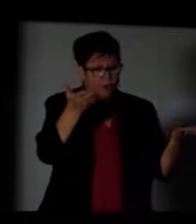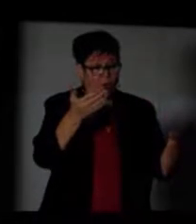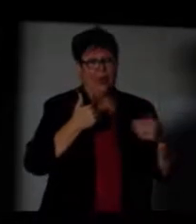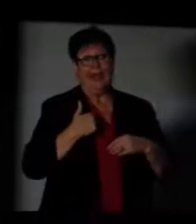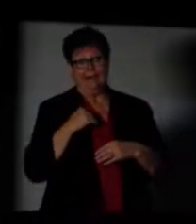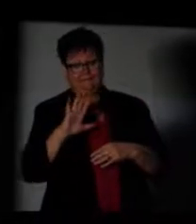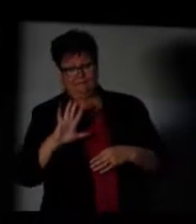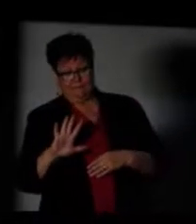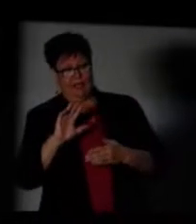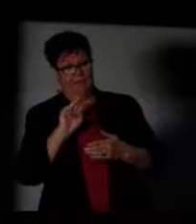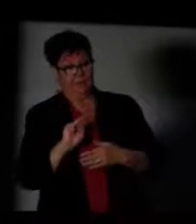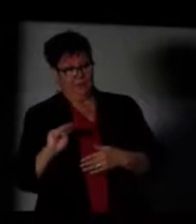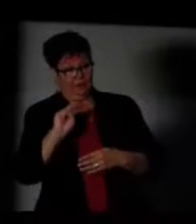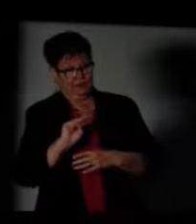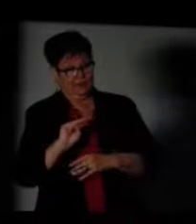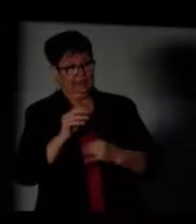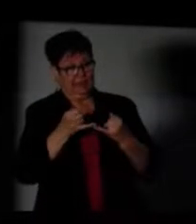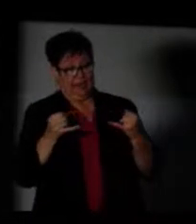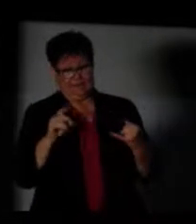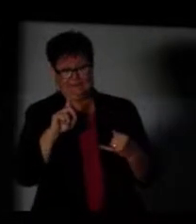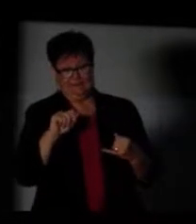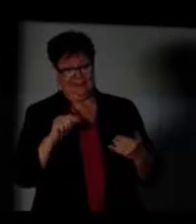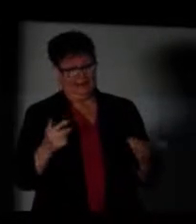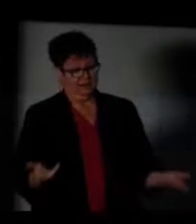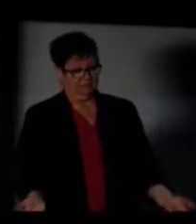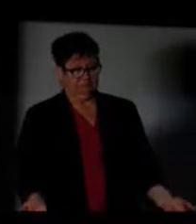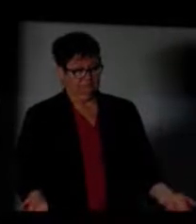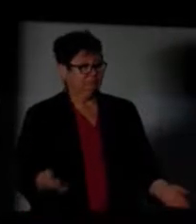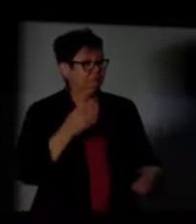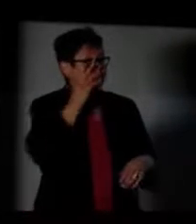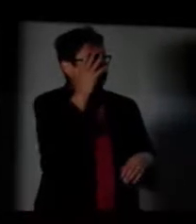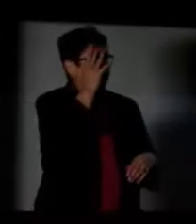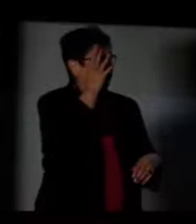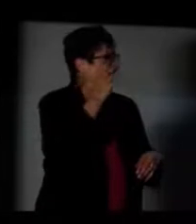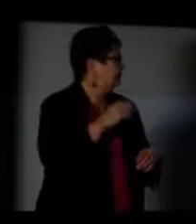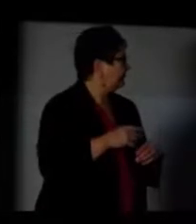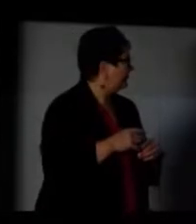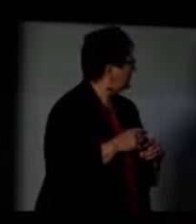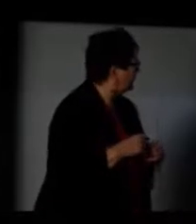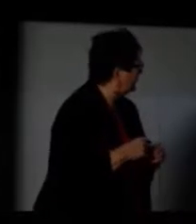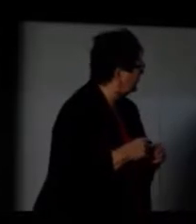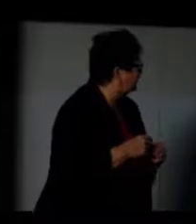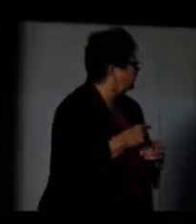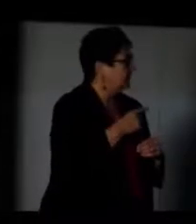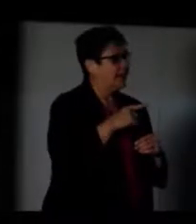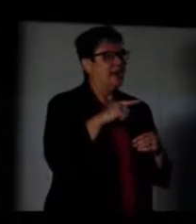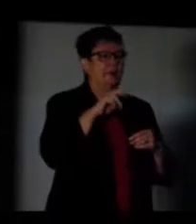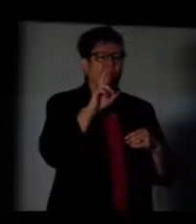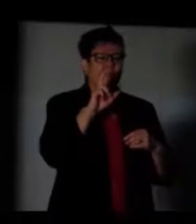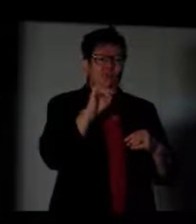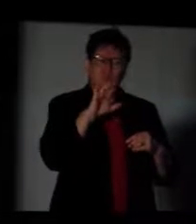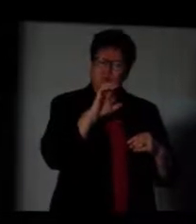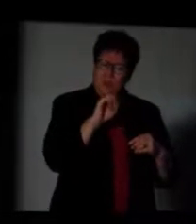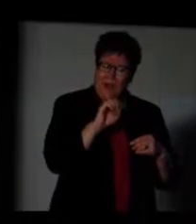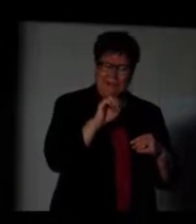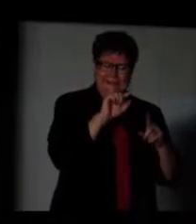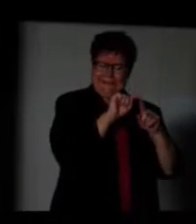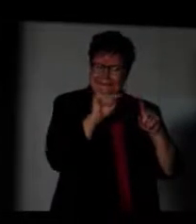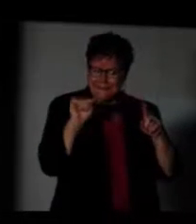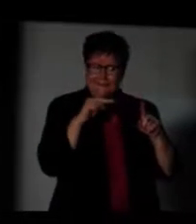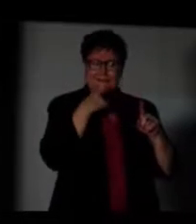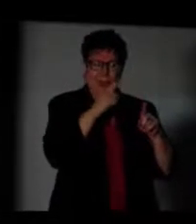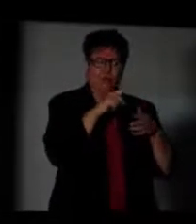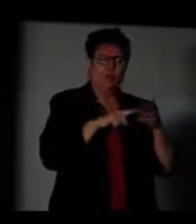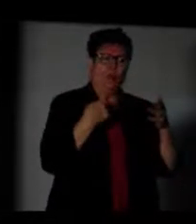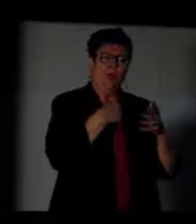We probably have about 5 million lines of data. The right-hand column there tells you what we can really compute, what we can really use to